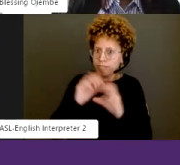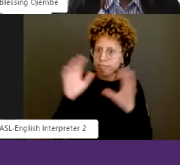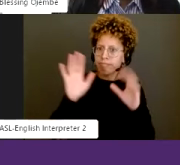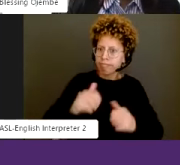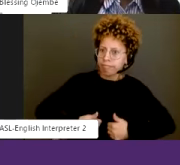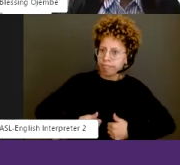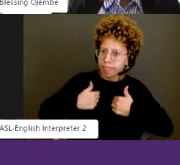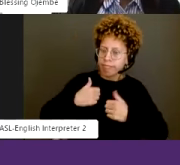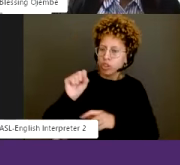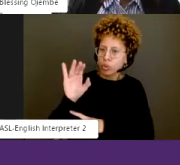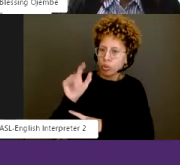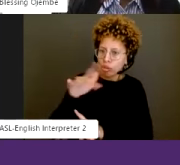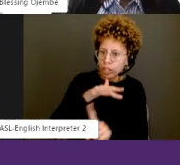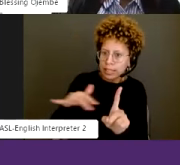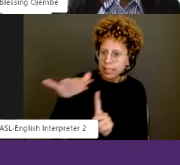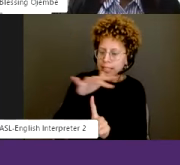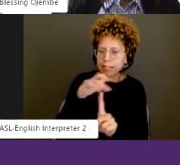social context.